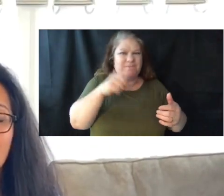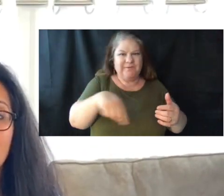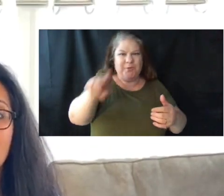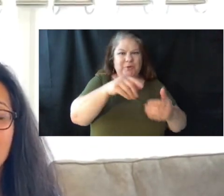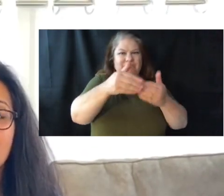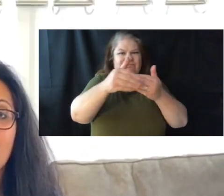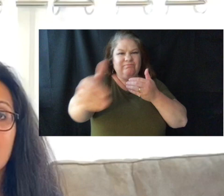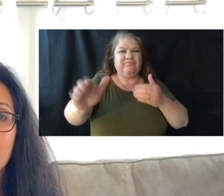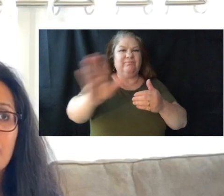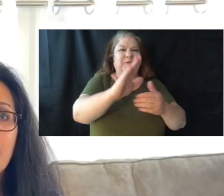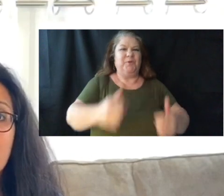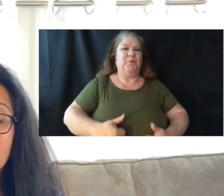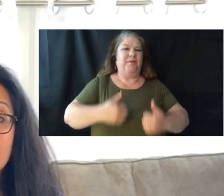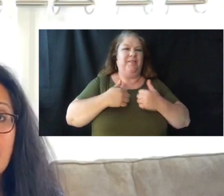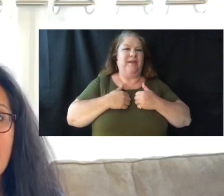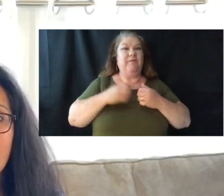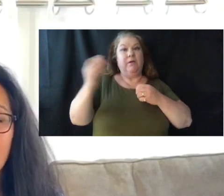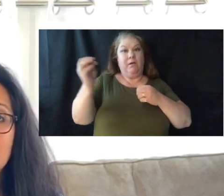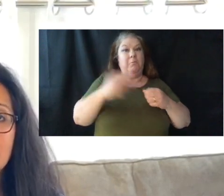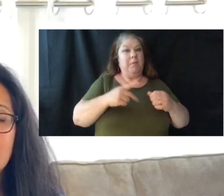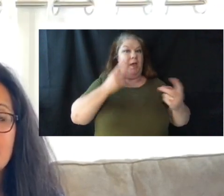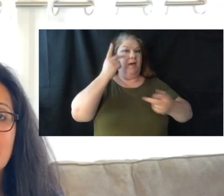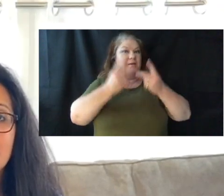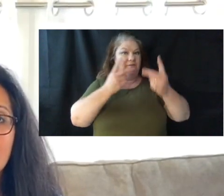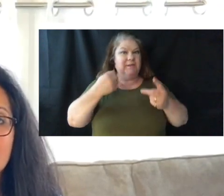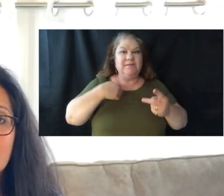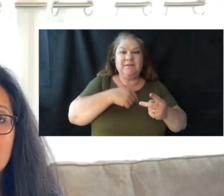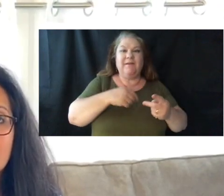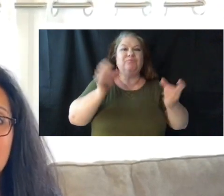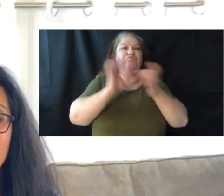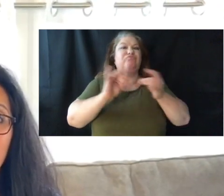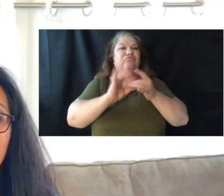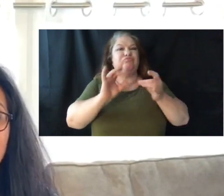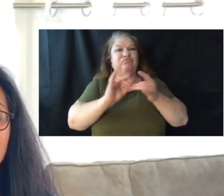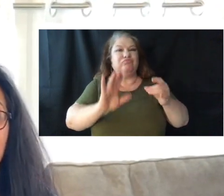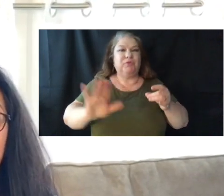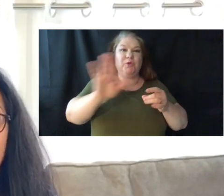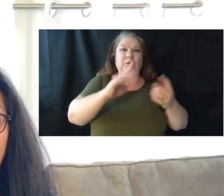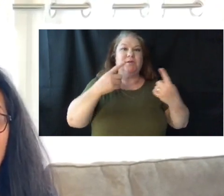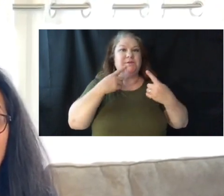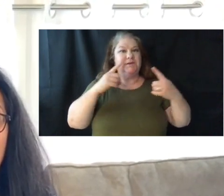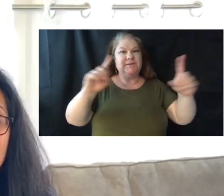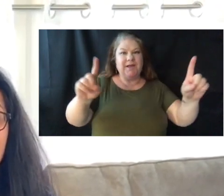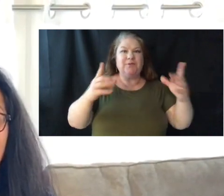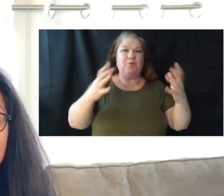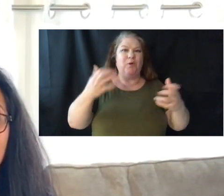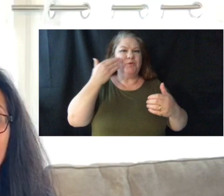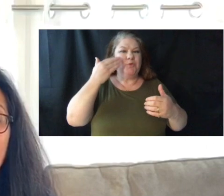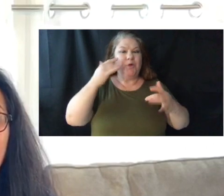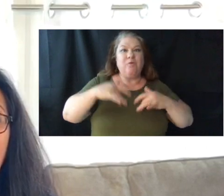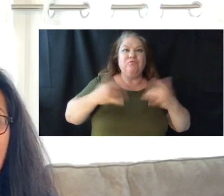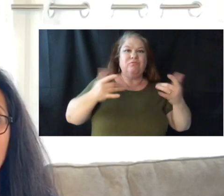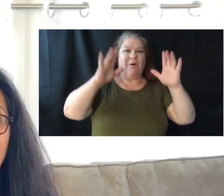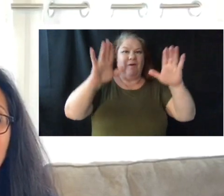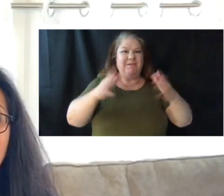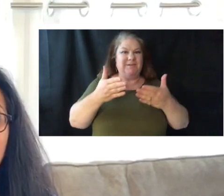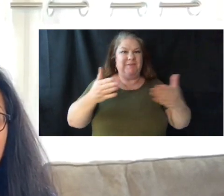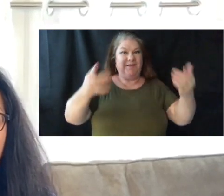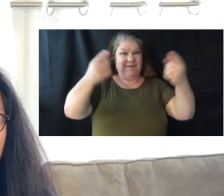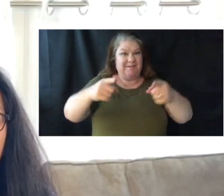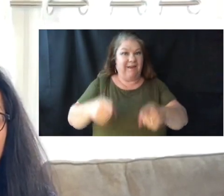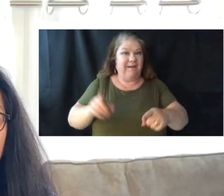the rest of your life. Please come back and visit us and tell us your success stories, and we want to hear the awesome things that are